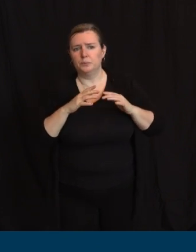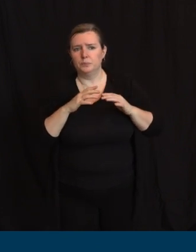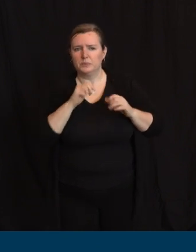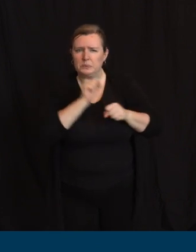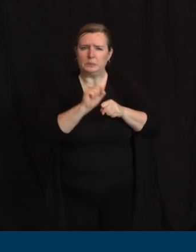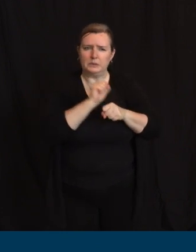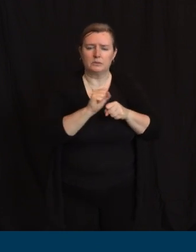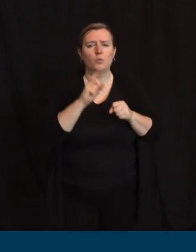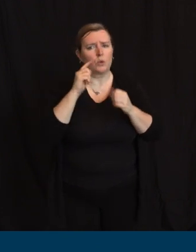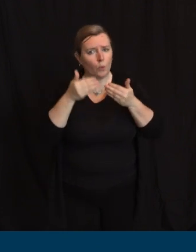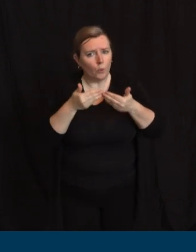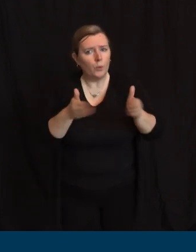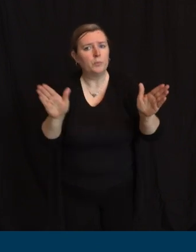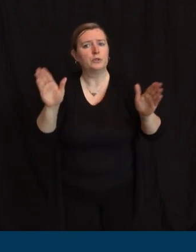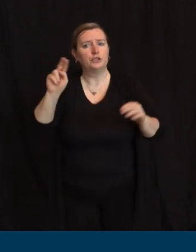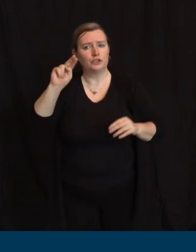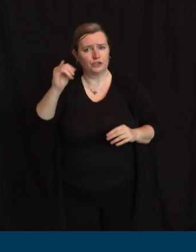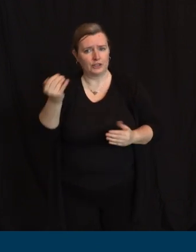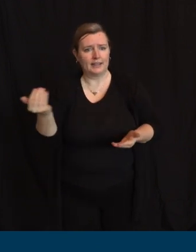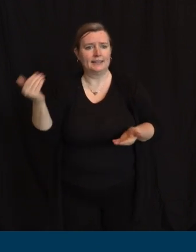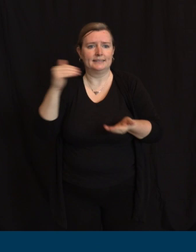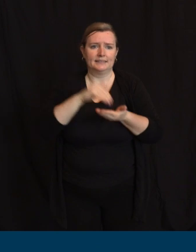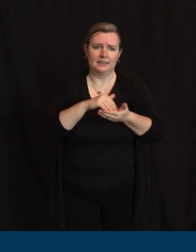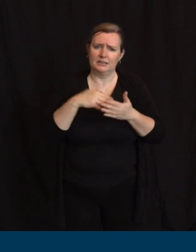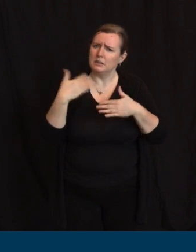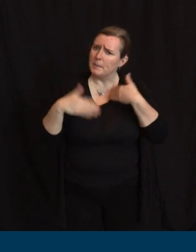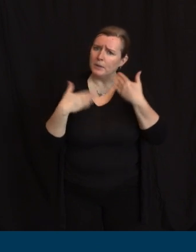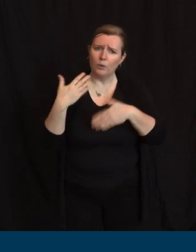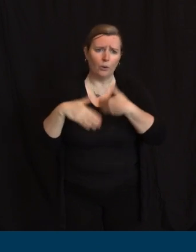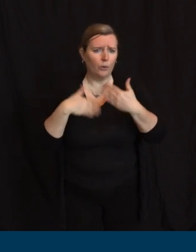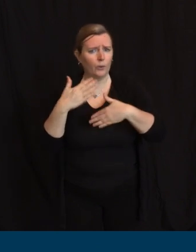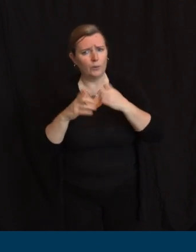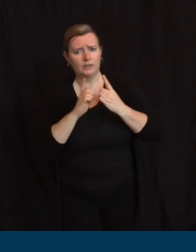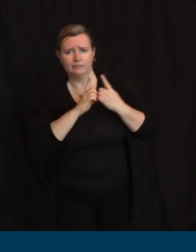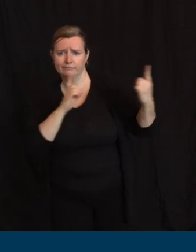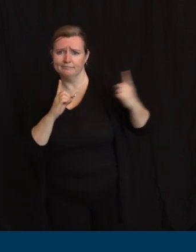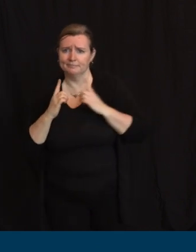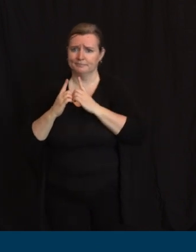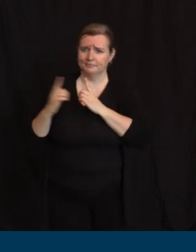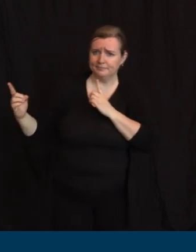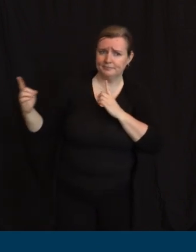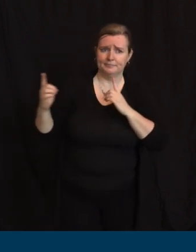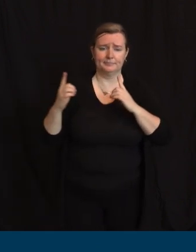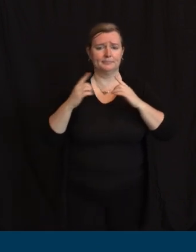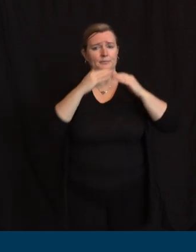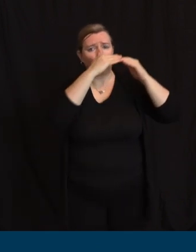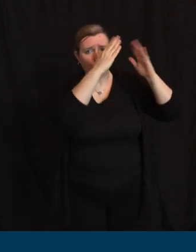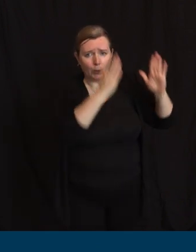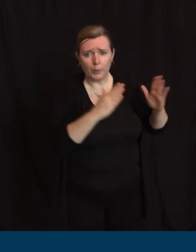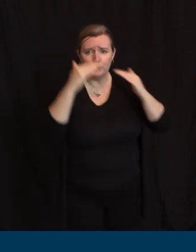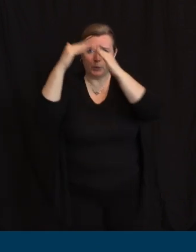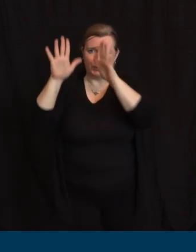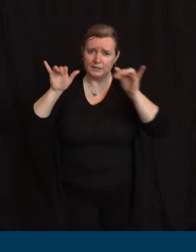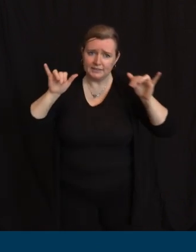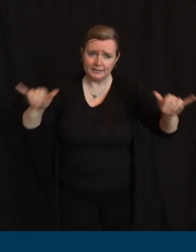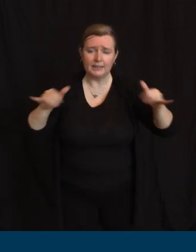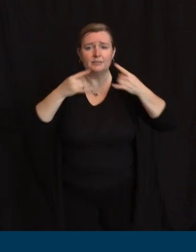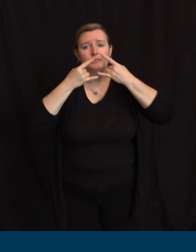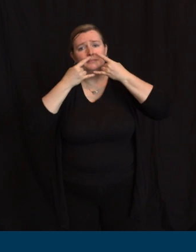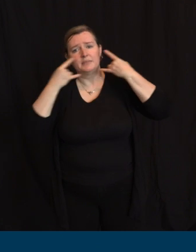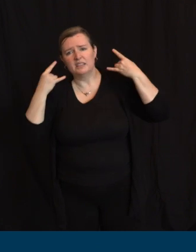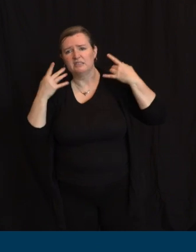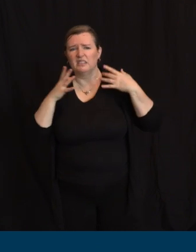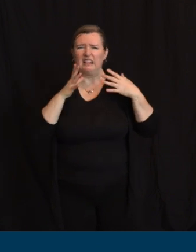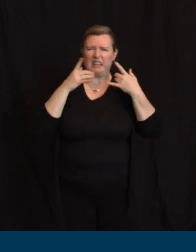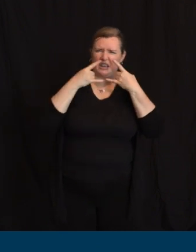up with your social distancing, please. Stay at home. Keep wearing your face coverings, even though it may be a nuisance. And even if you think